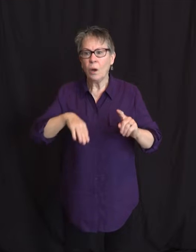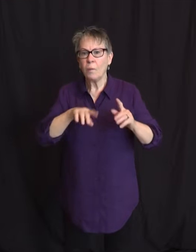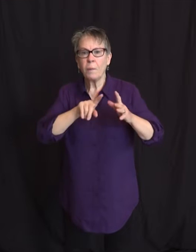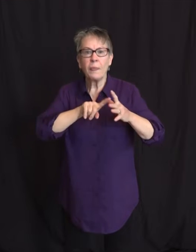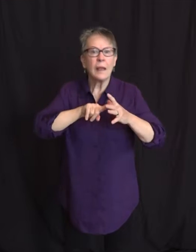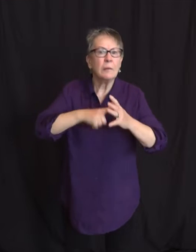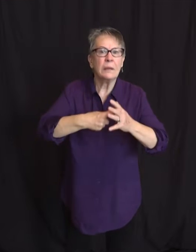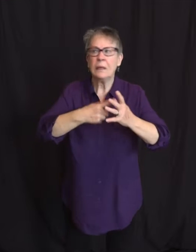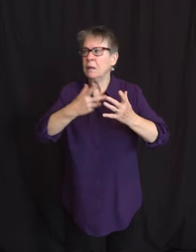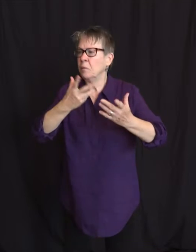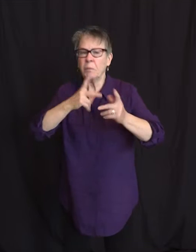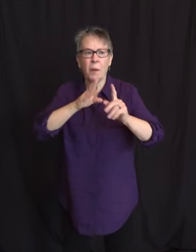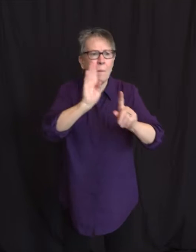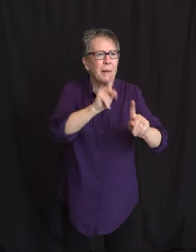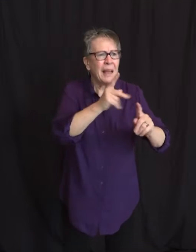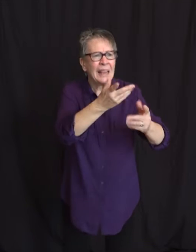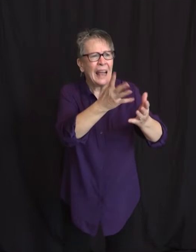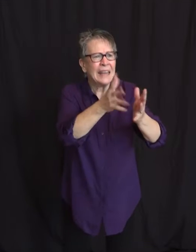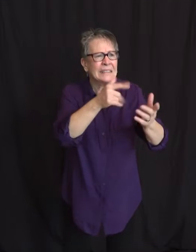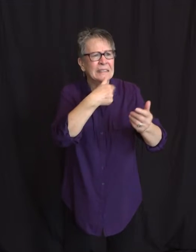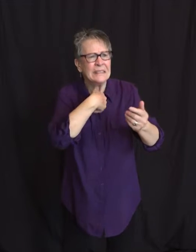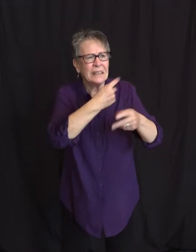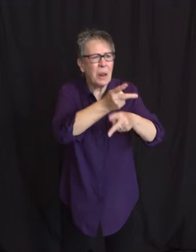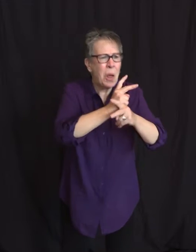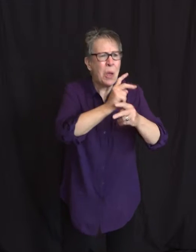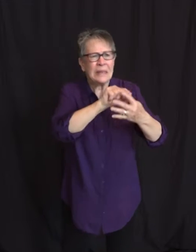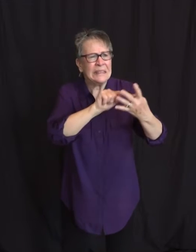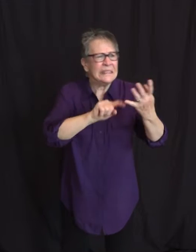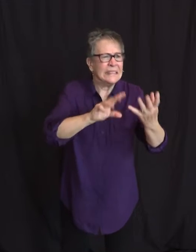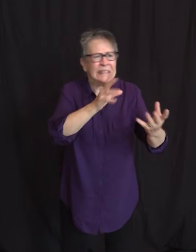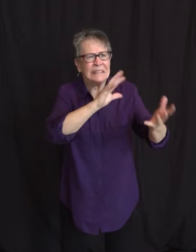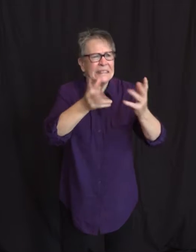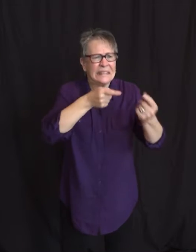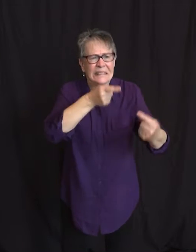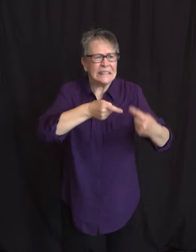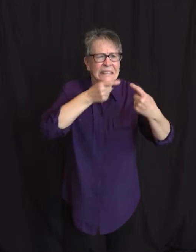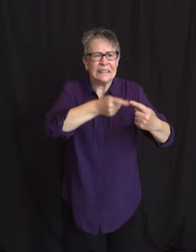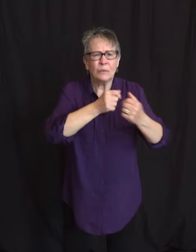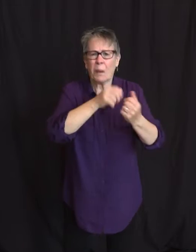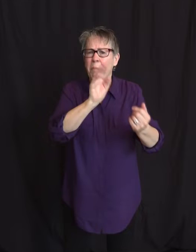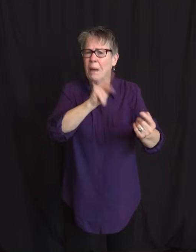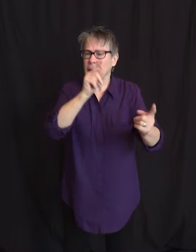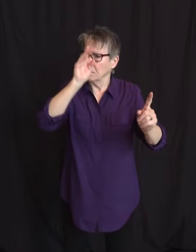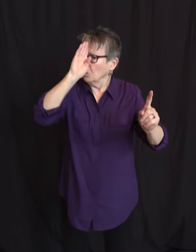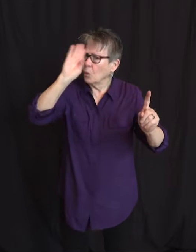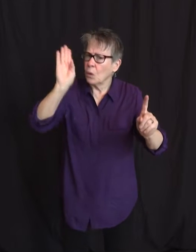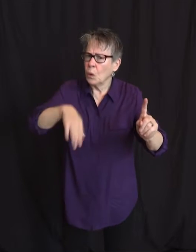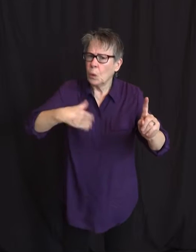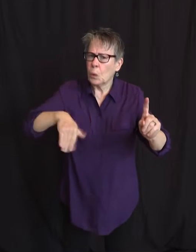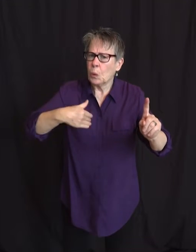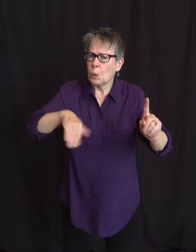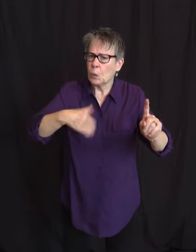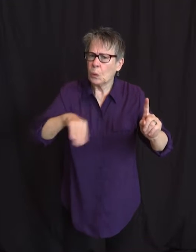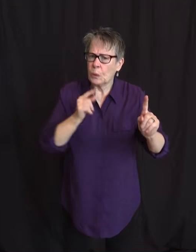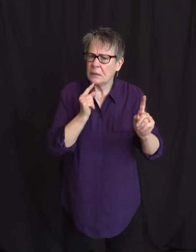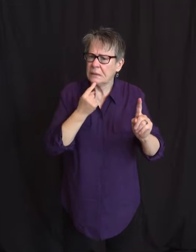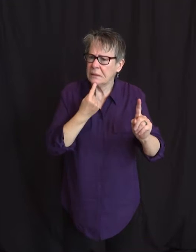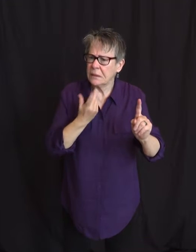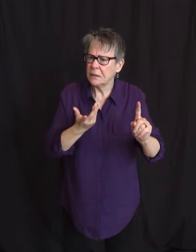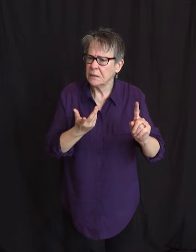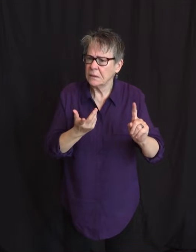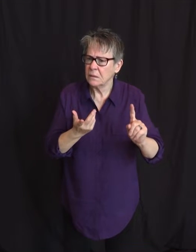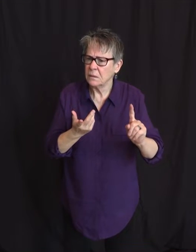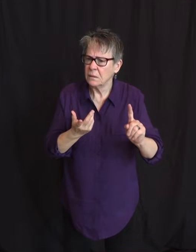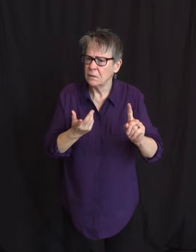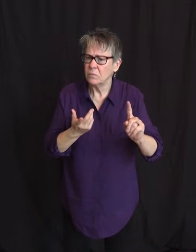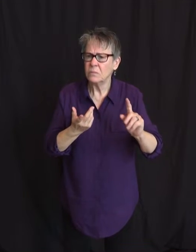all of those who had applications in and who were waiting, I hope that over the next few days you will hear good news. And if you